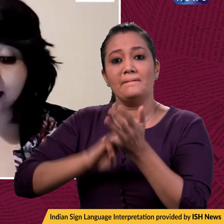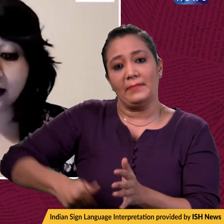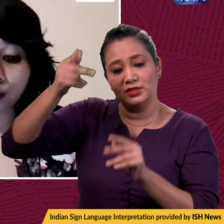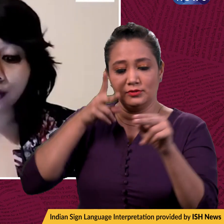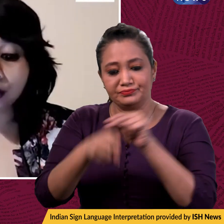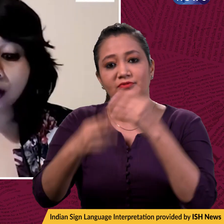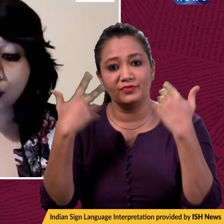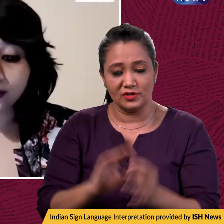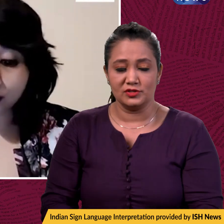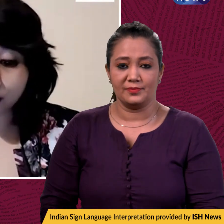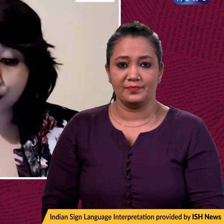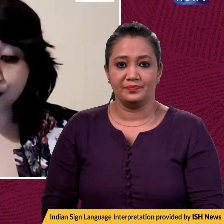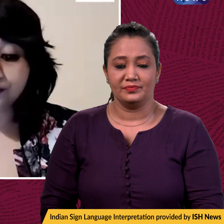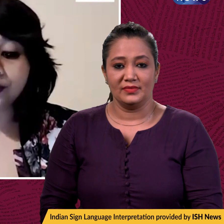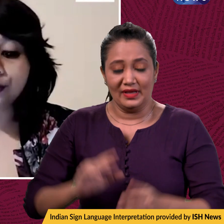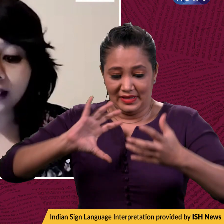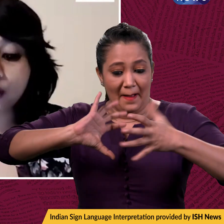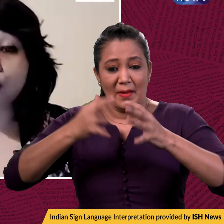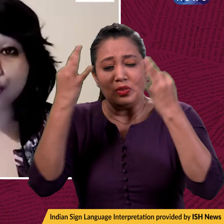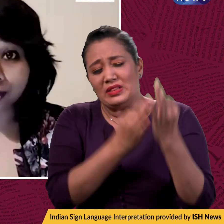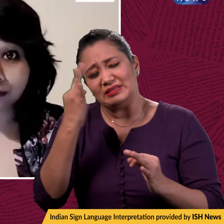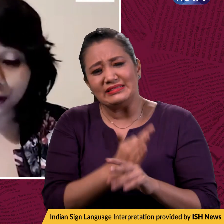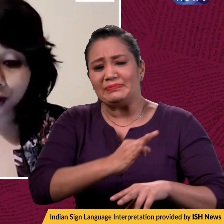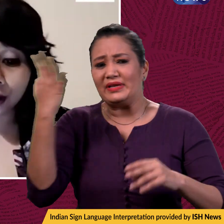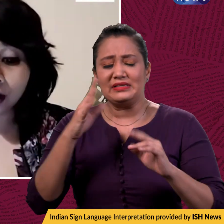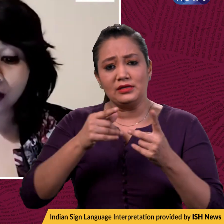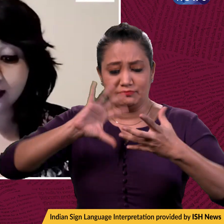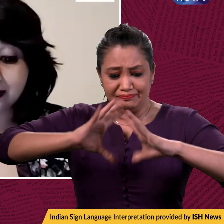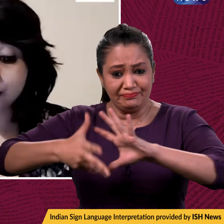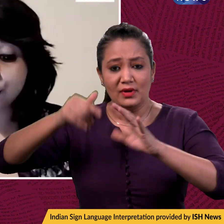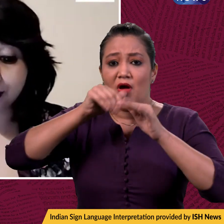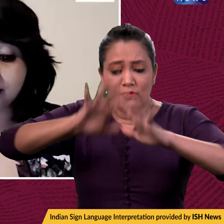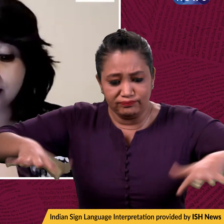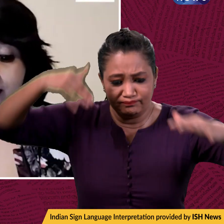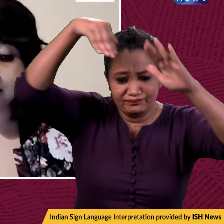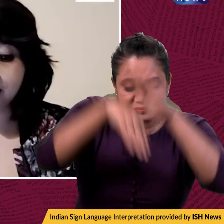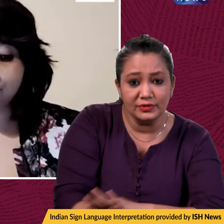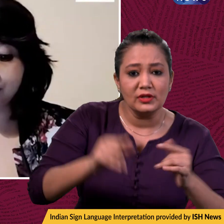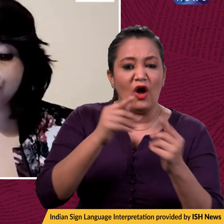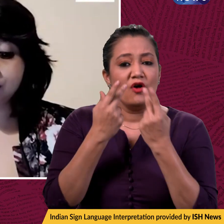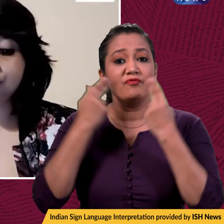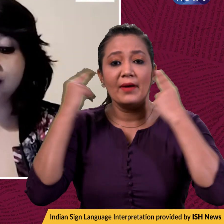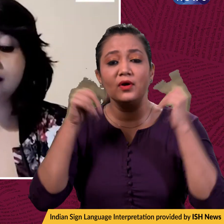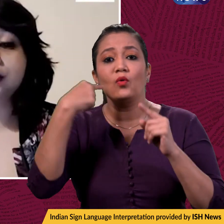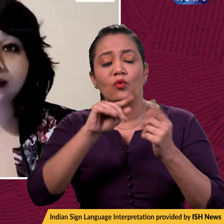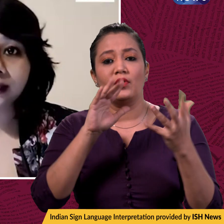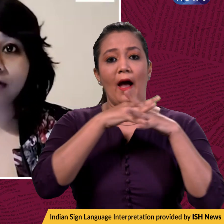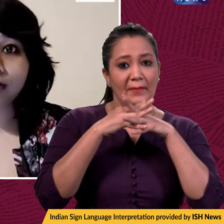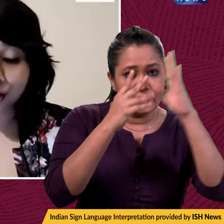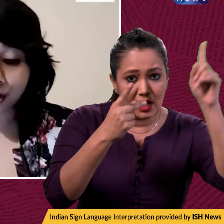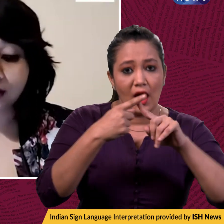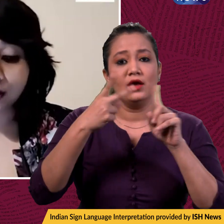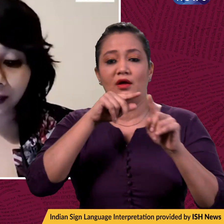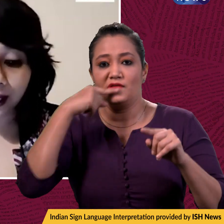he said, and I quote, with the launch of this unique ocean mission, India joins the elite club of nations such as the